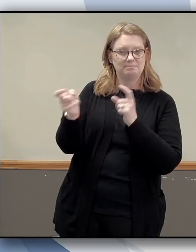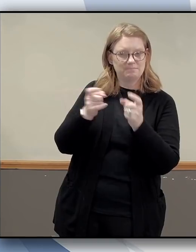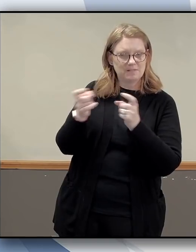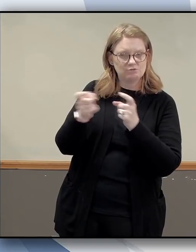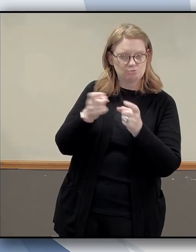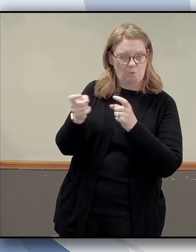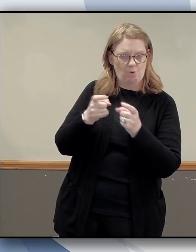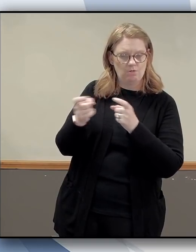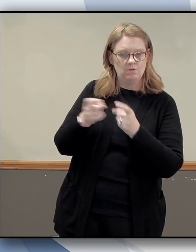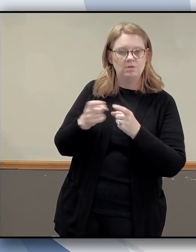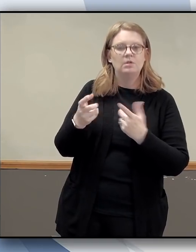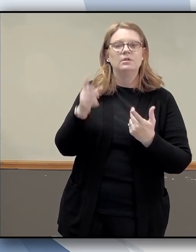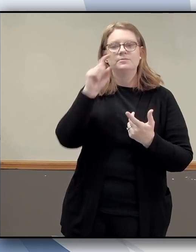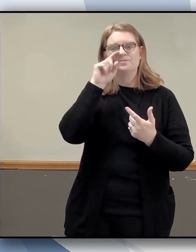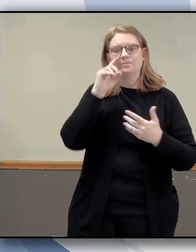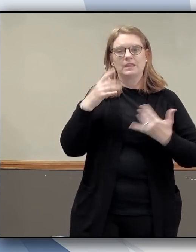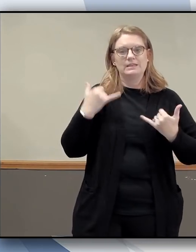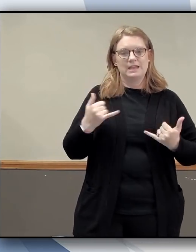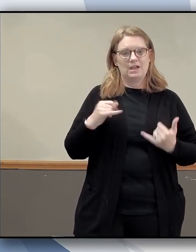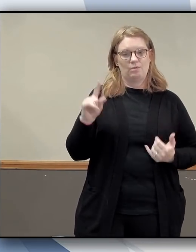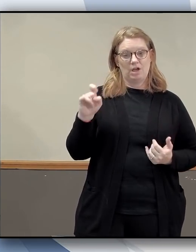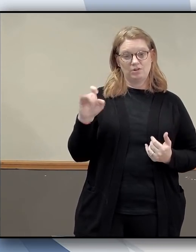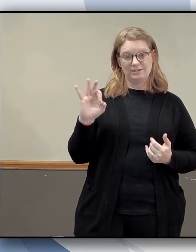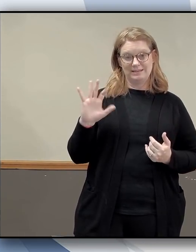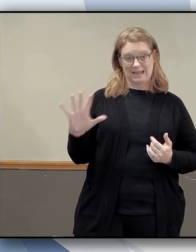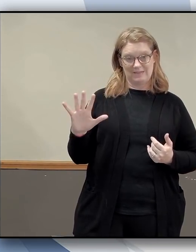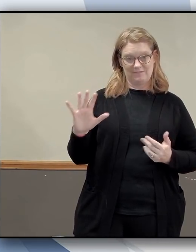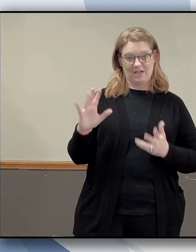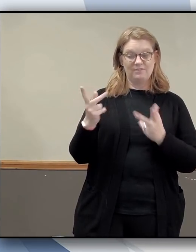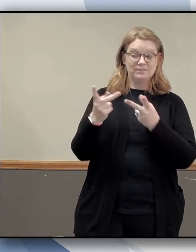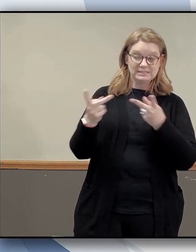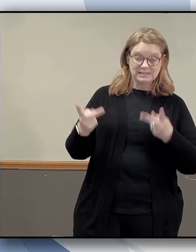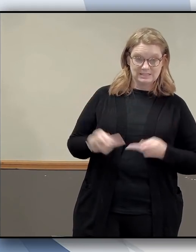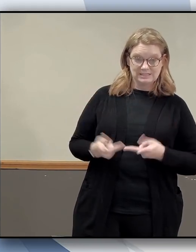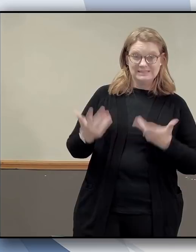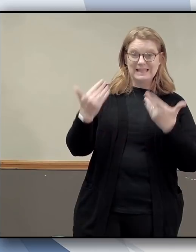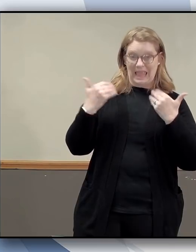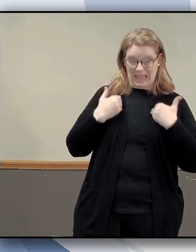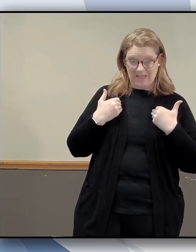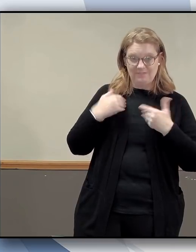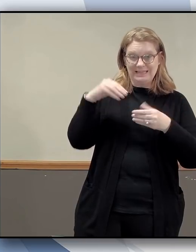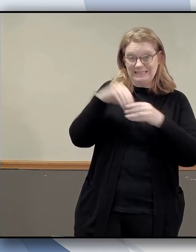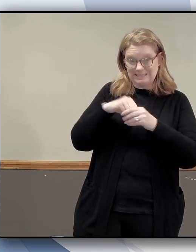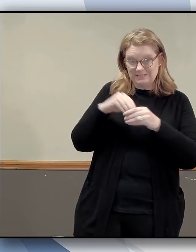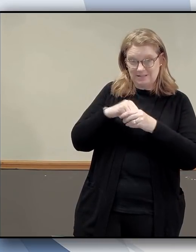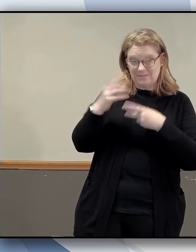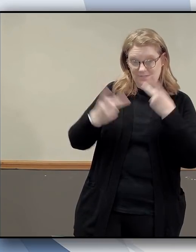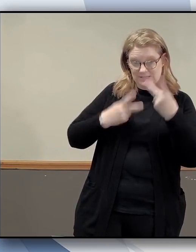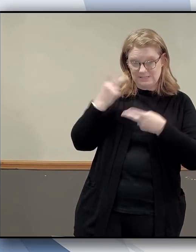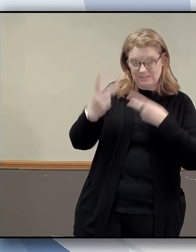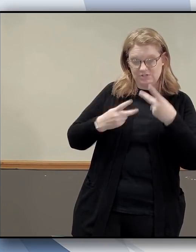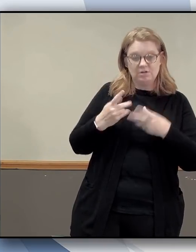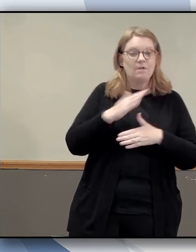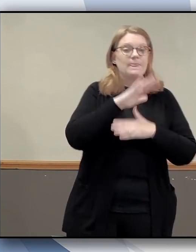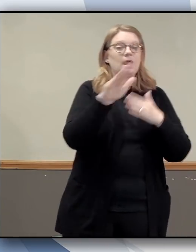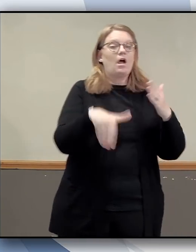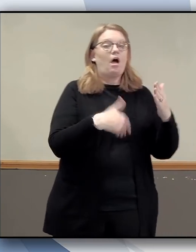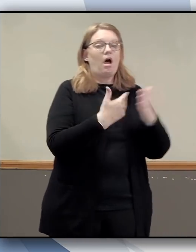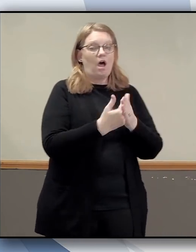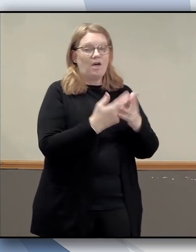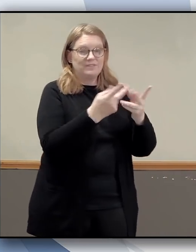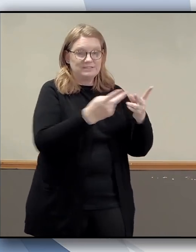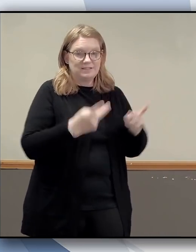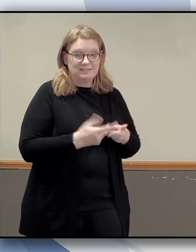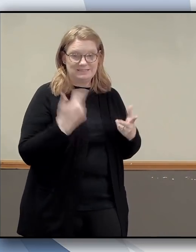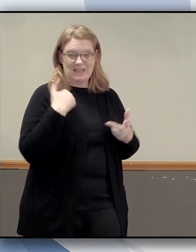Said differently, right now 195 facilities have indoor visitation. All facilities have outdoor